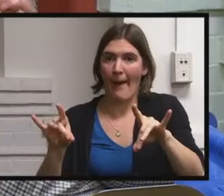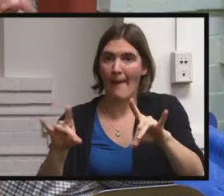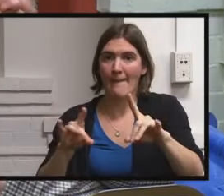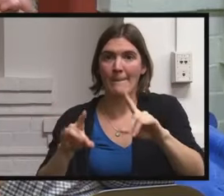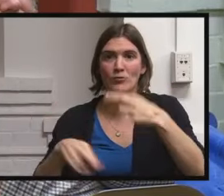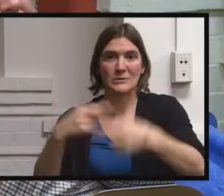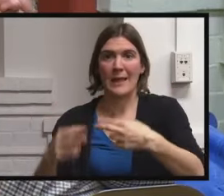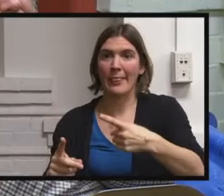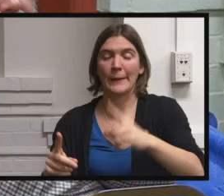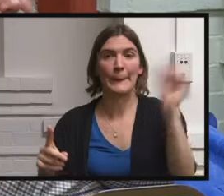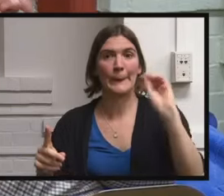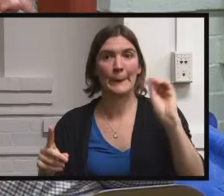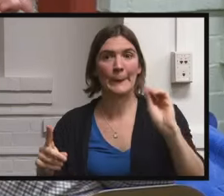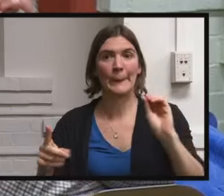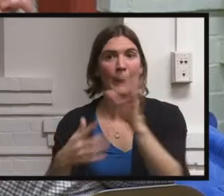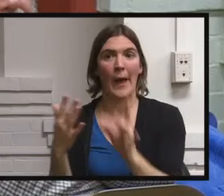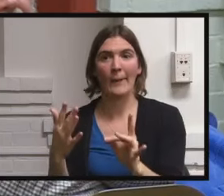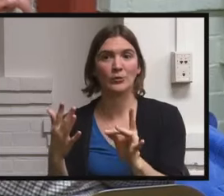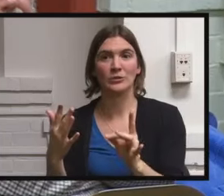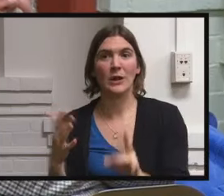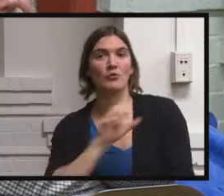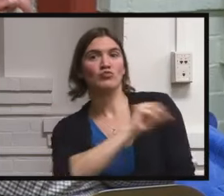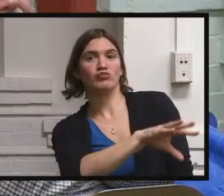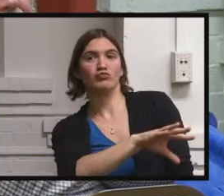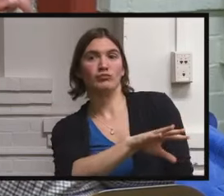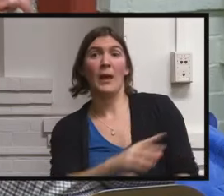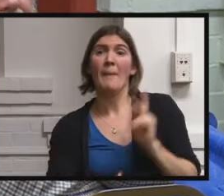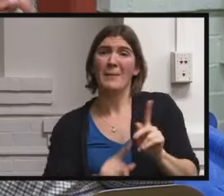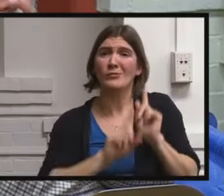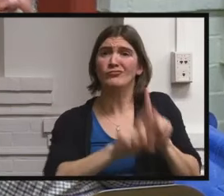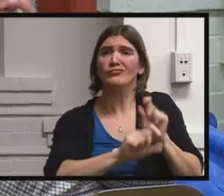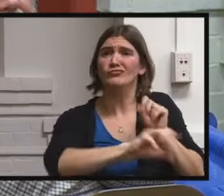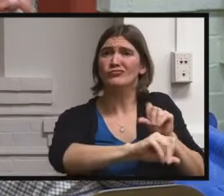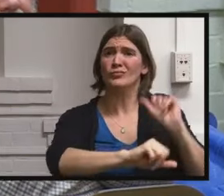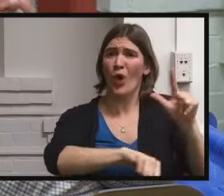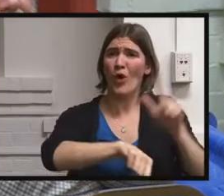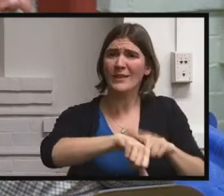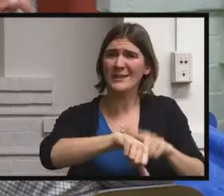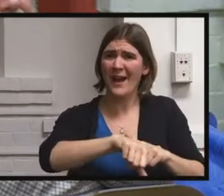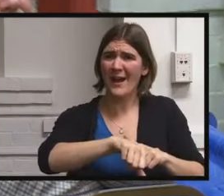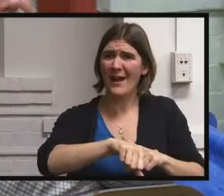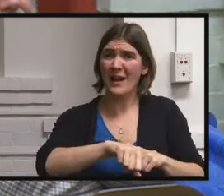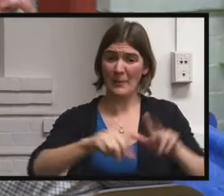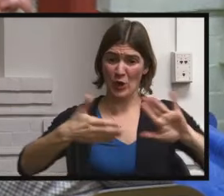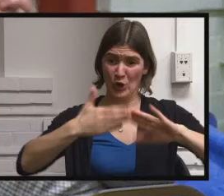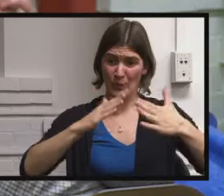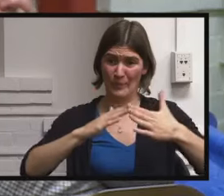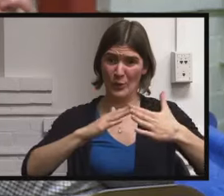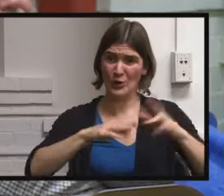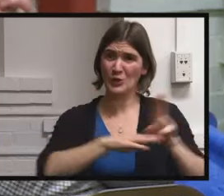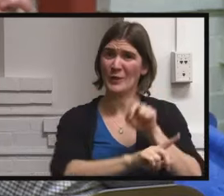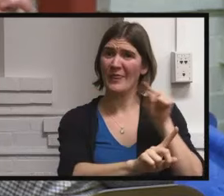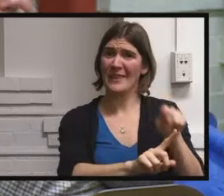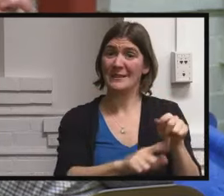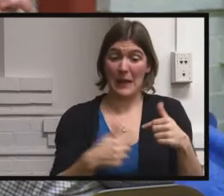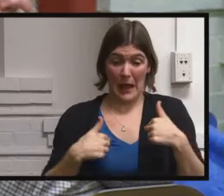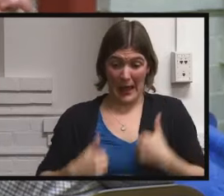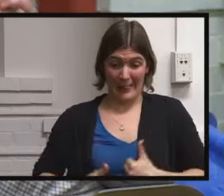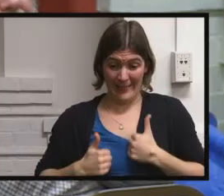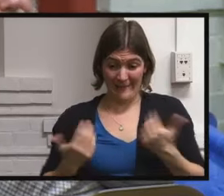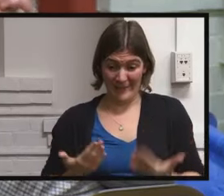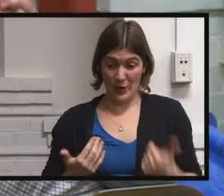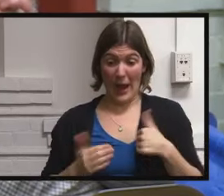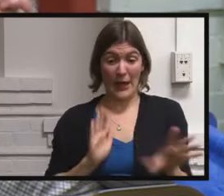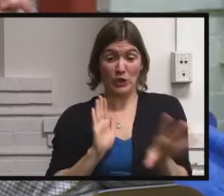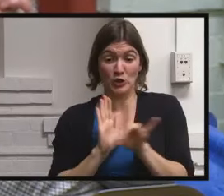to do their recycling. People go there all the time. Part of the whole communal aspect is that I, as a Brattleboro resident,